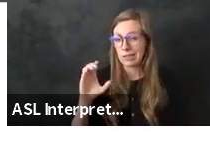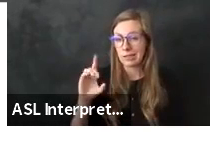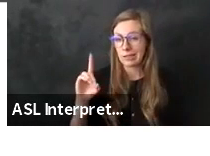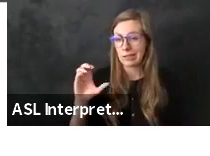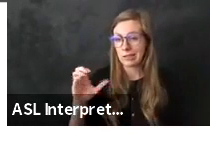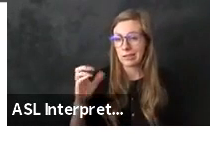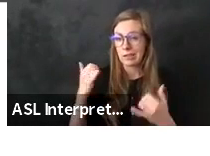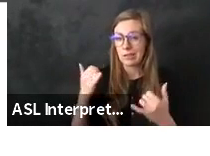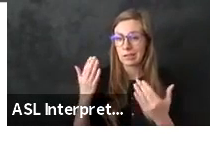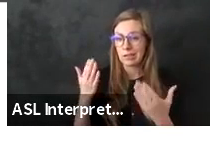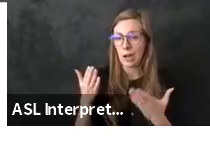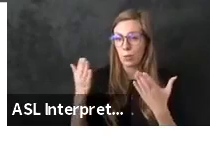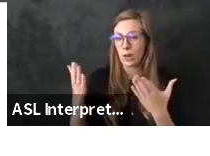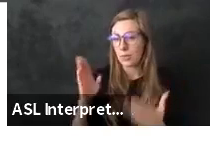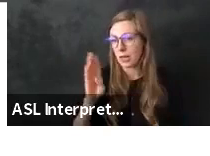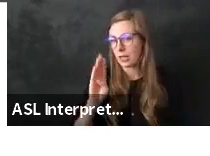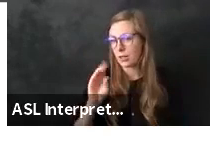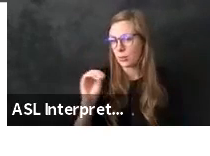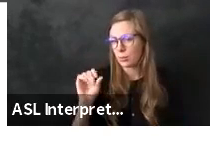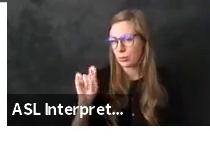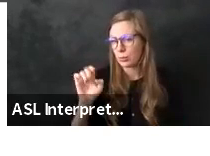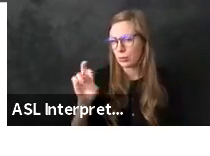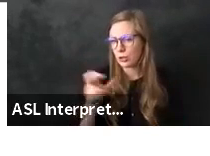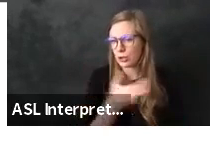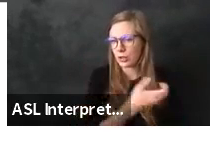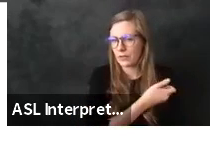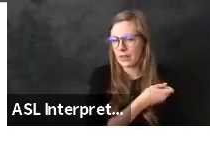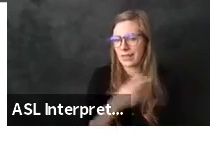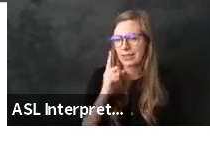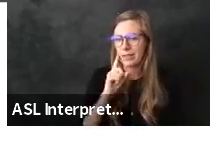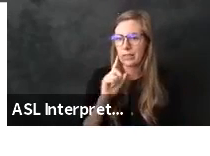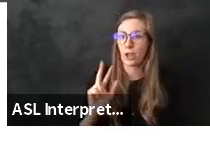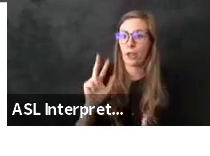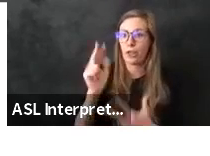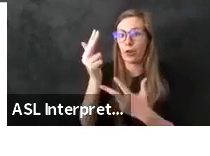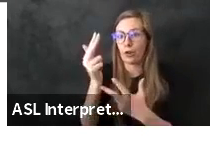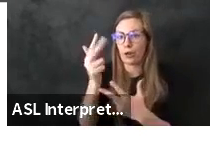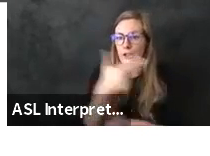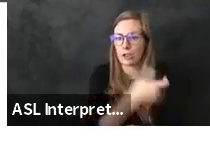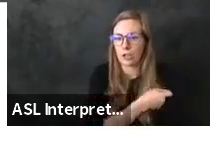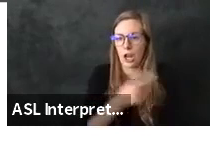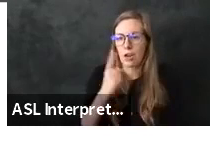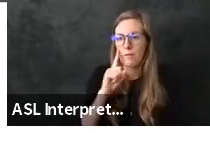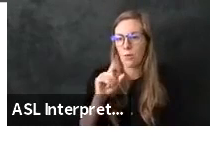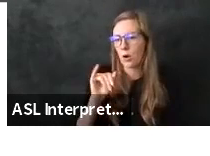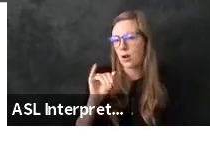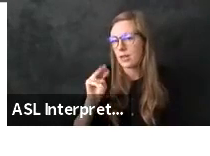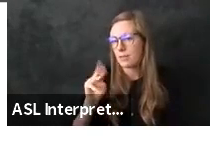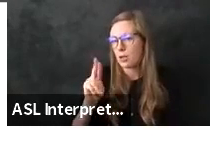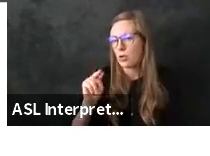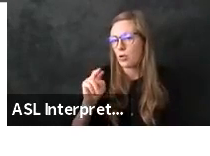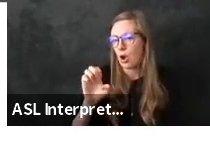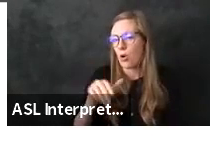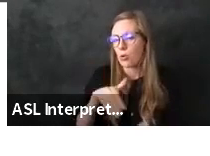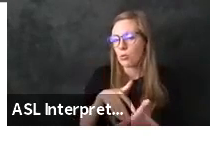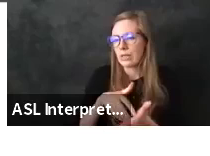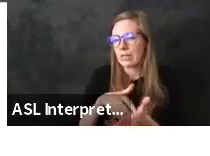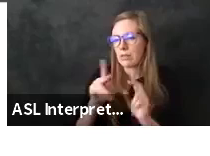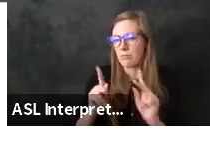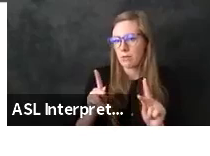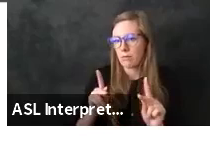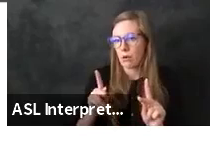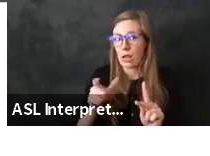recommending the booster vaccines, or the third shot, for immunocompromised individuals and whom that applies